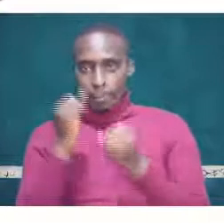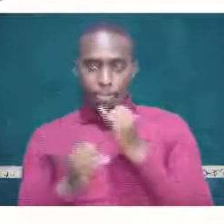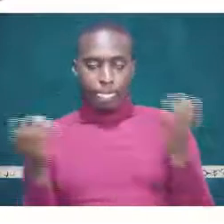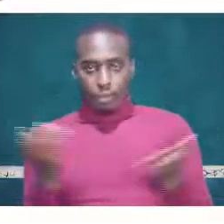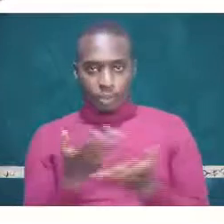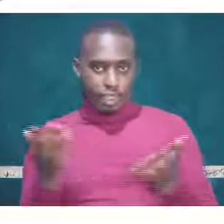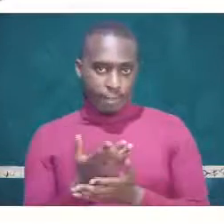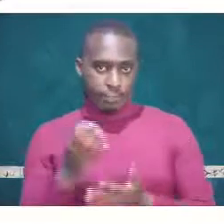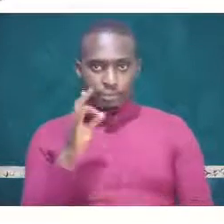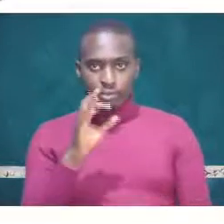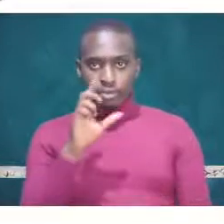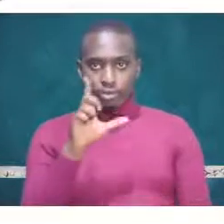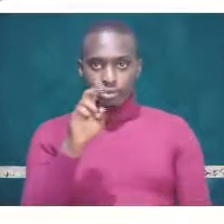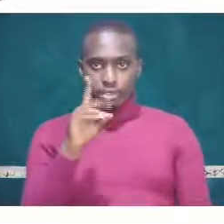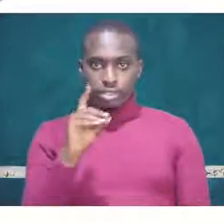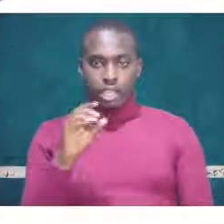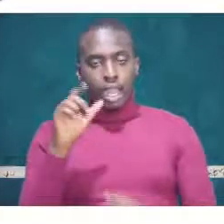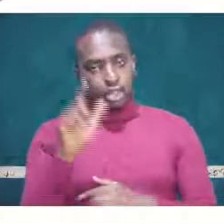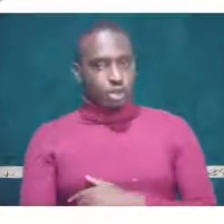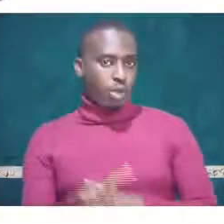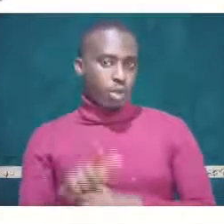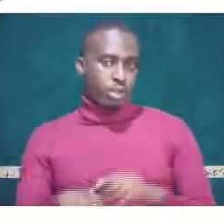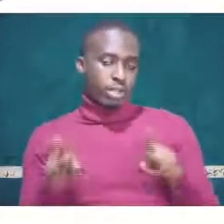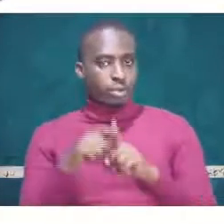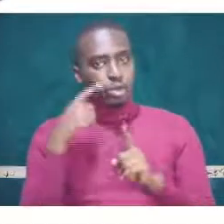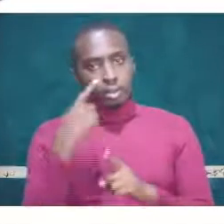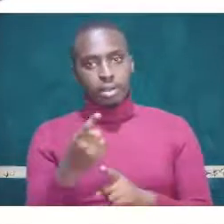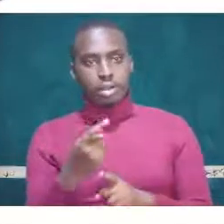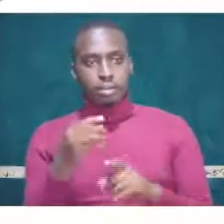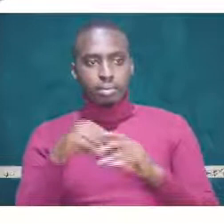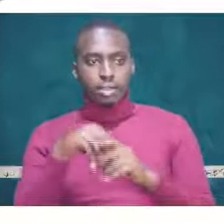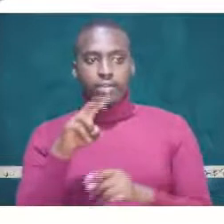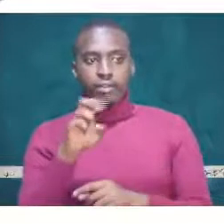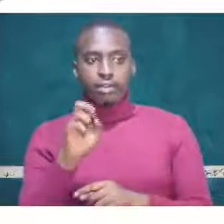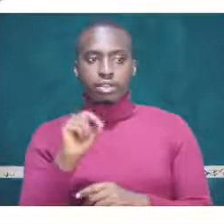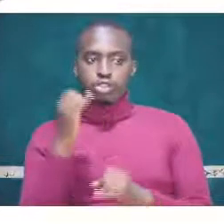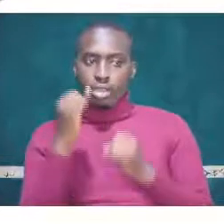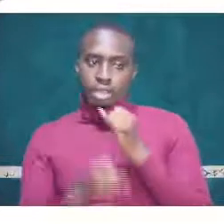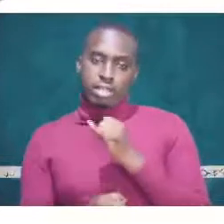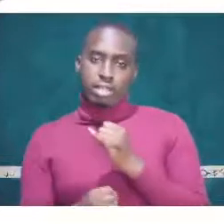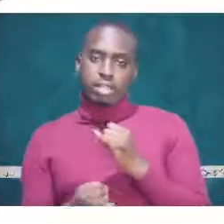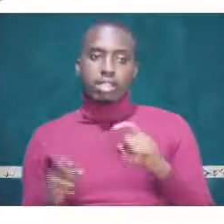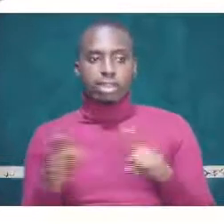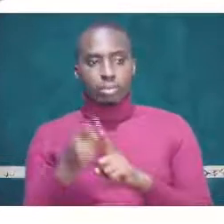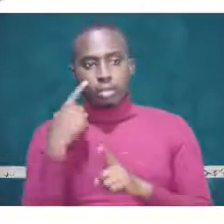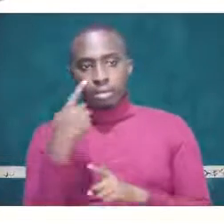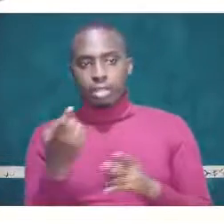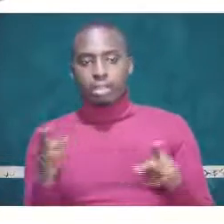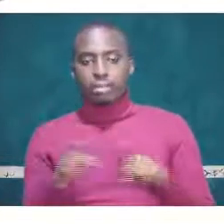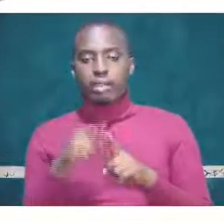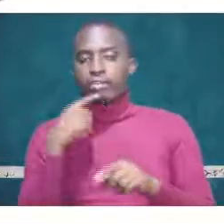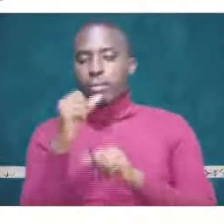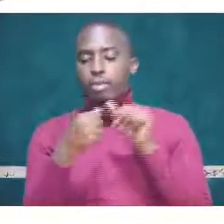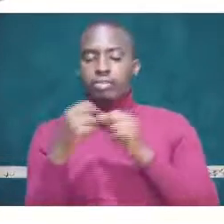the fluid is raw. You find in the venular end, there is a rest of fluid, because I talked about one of